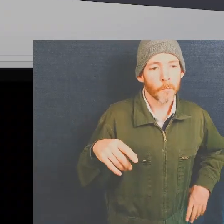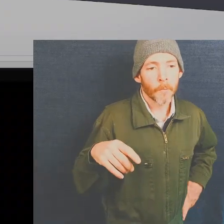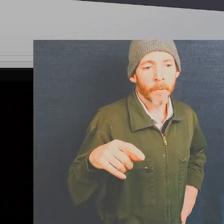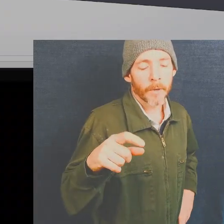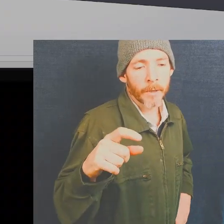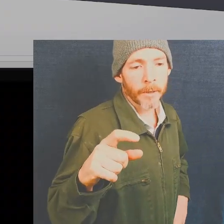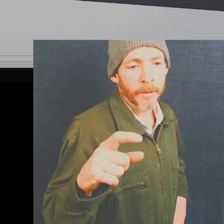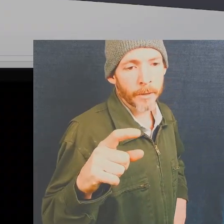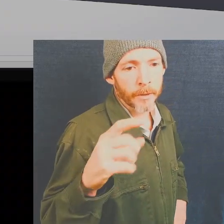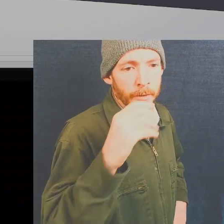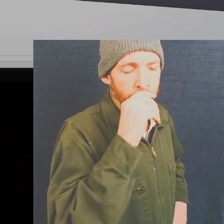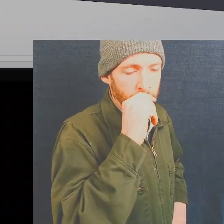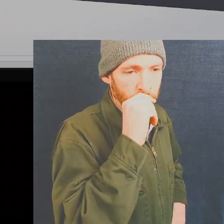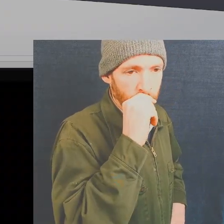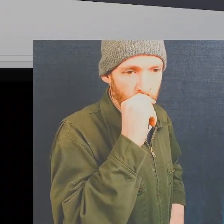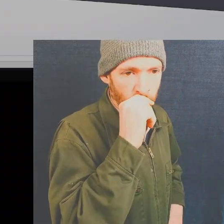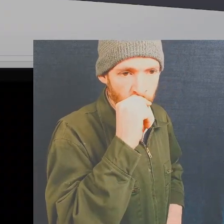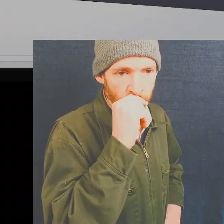Doo-doo-doo.